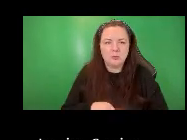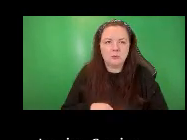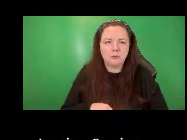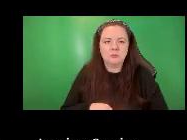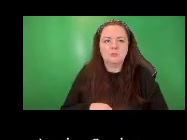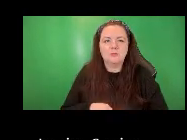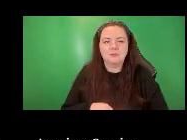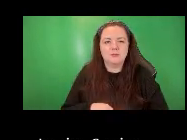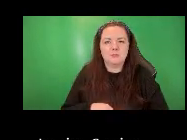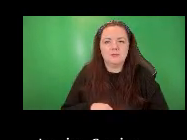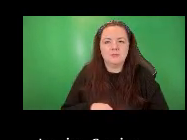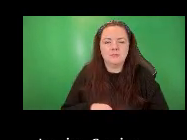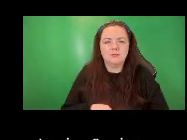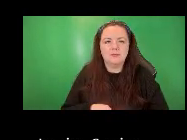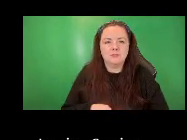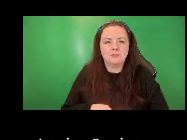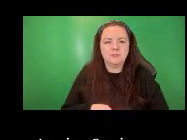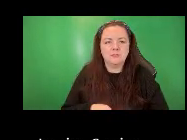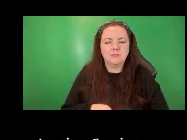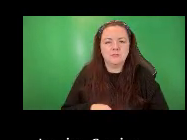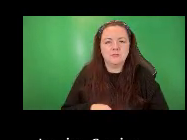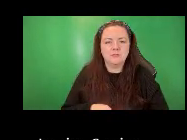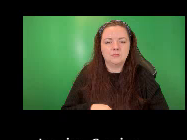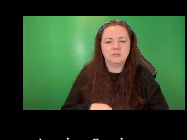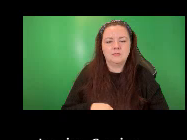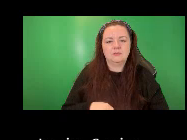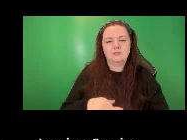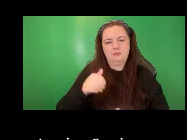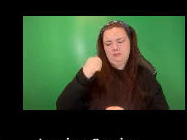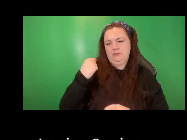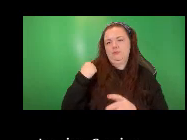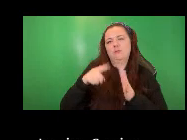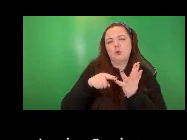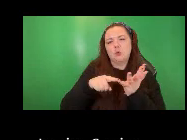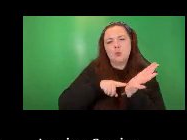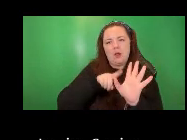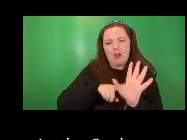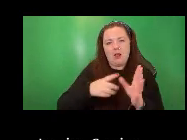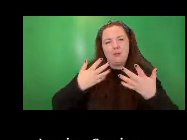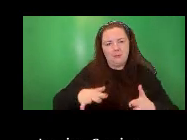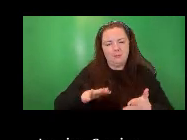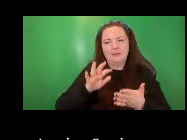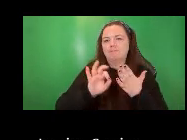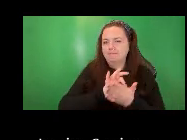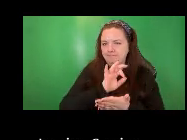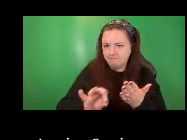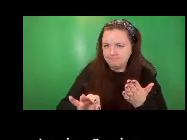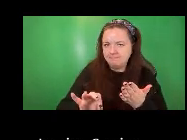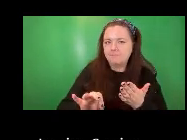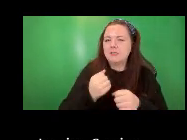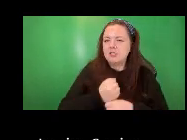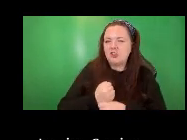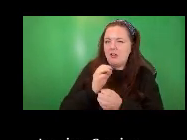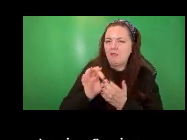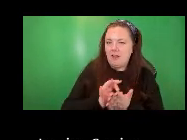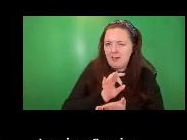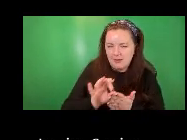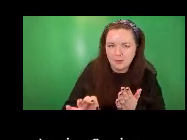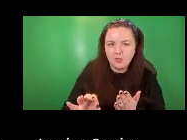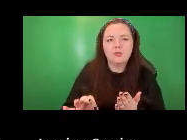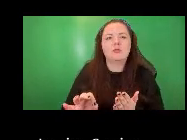know that in early July there was a general election, and we uh, have got a